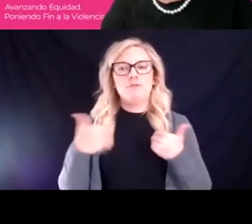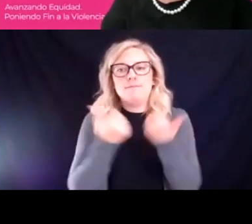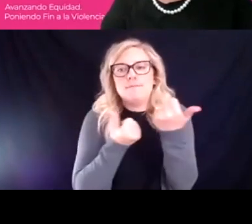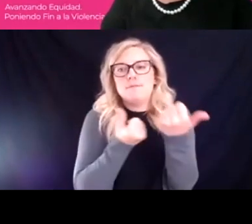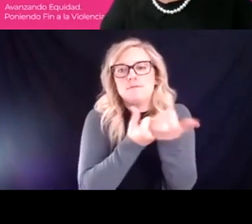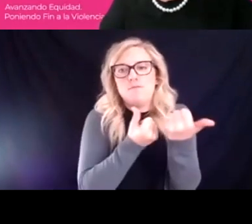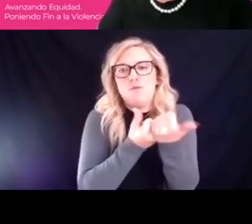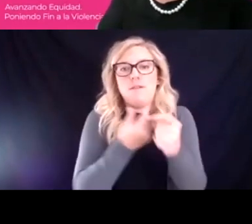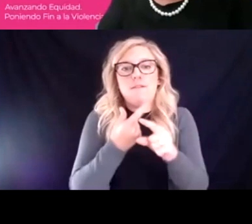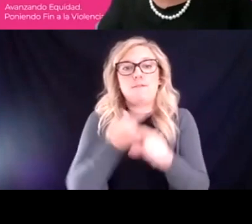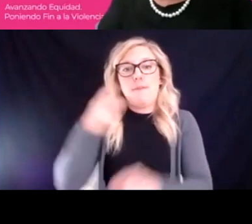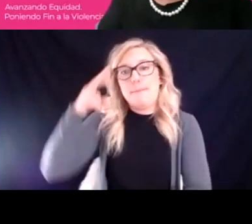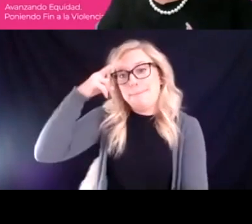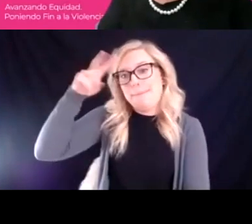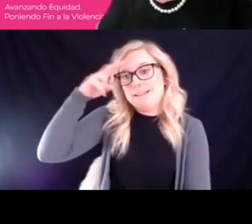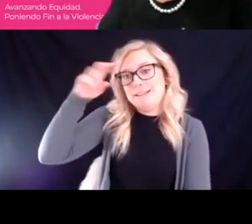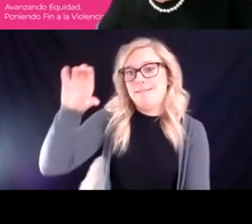the Mexican consulate.